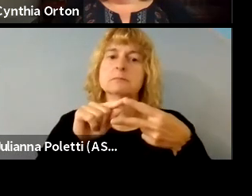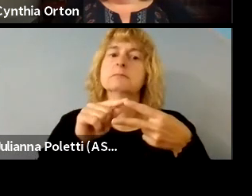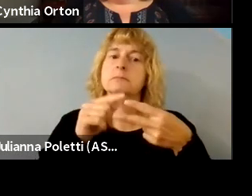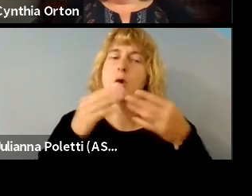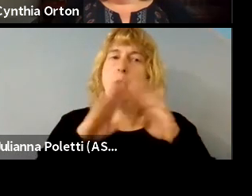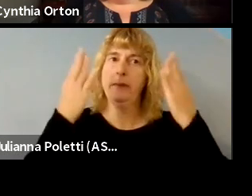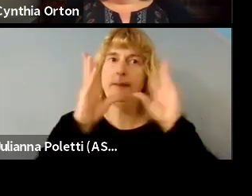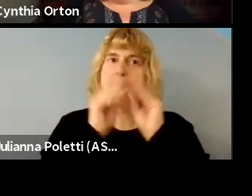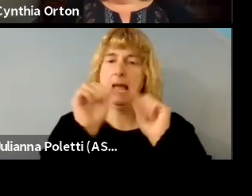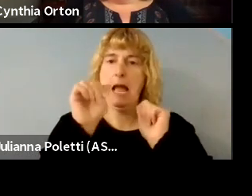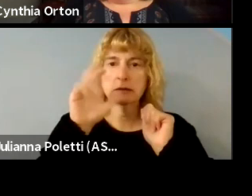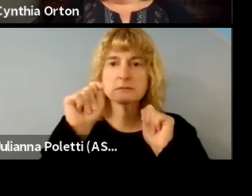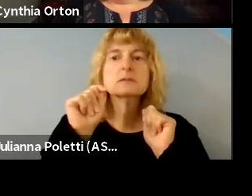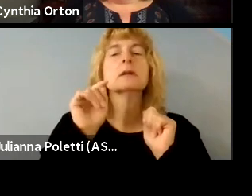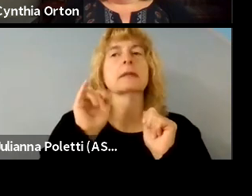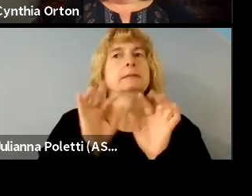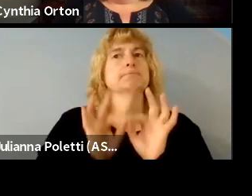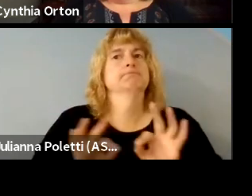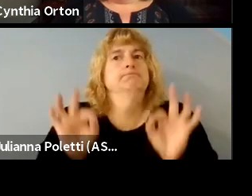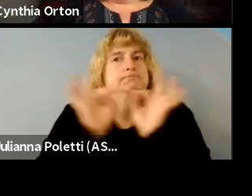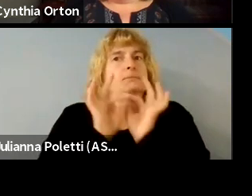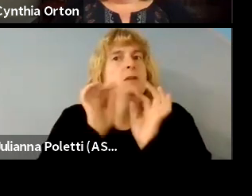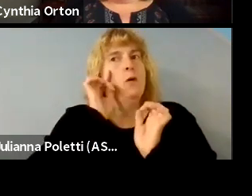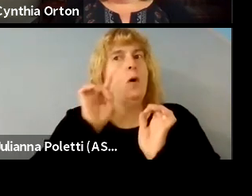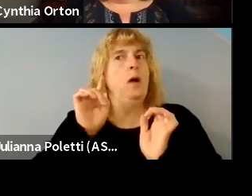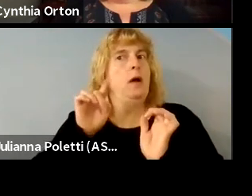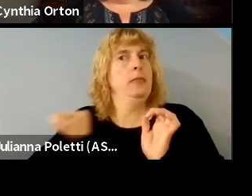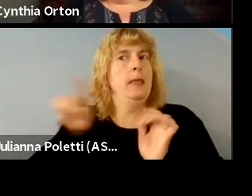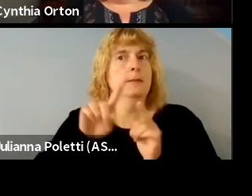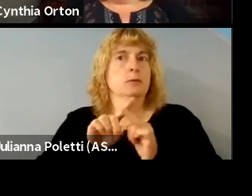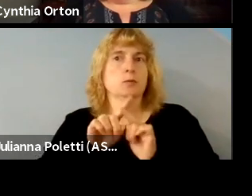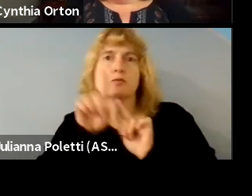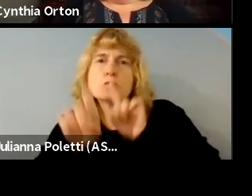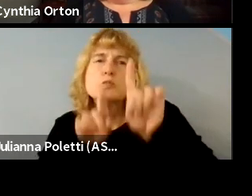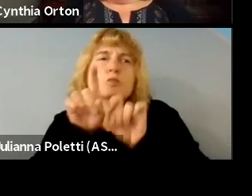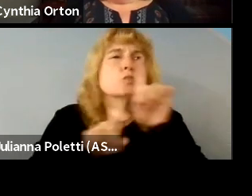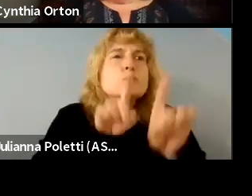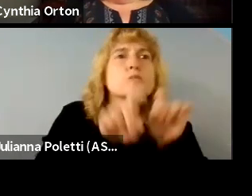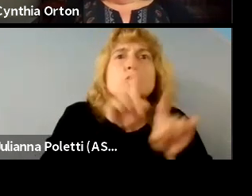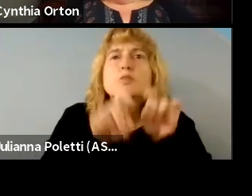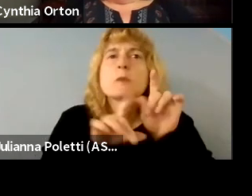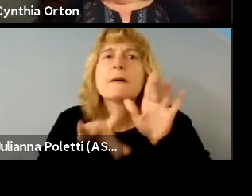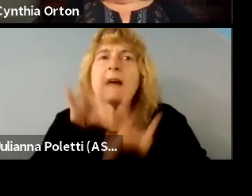quiver. So with that, I think, Mike, we had 2 handouts, am I correct?